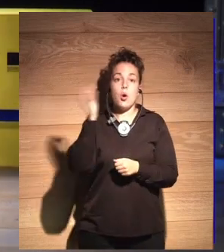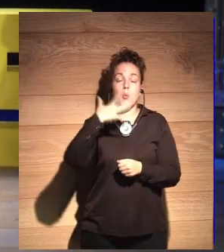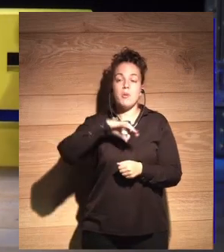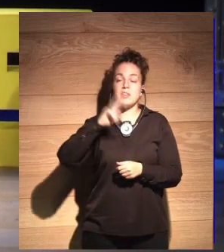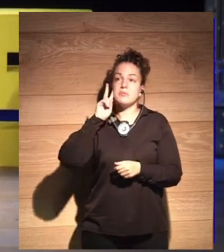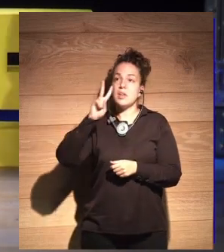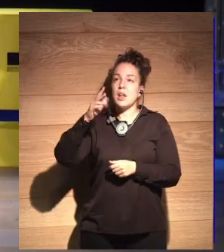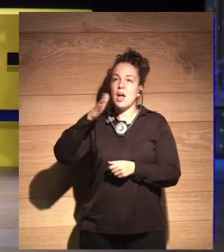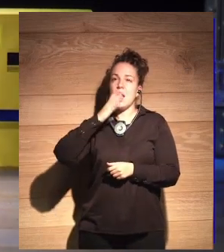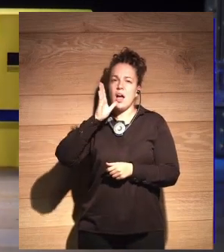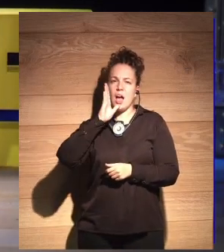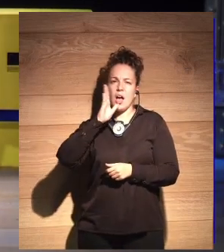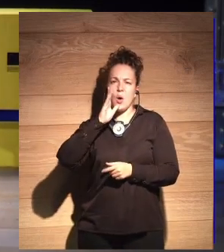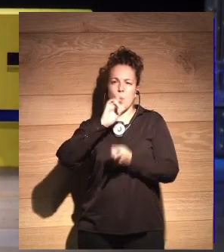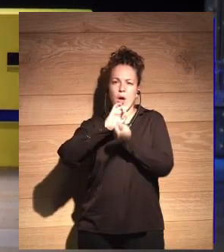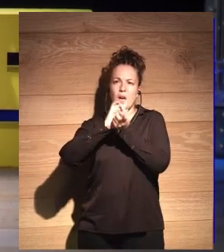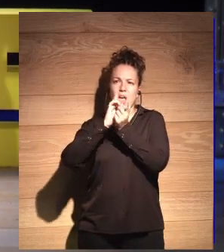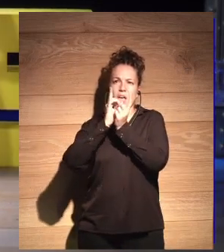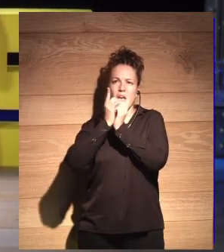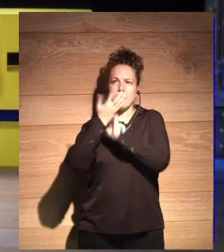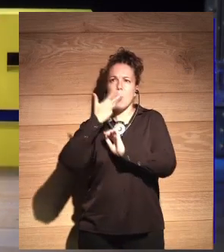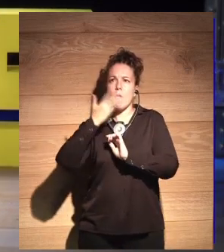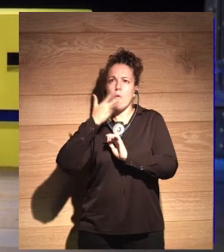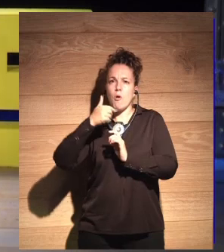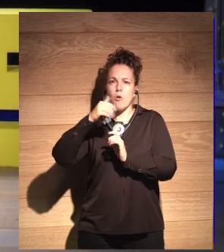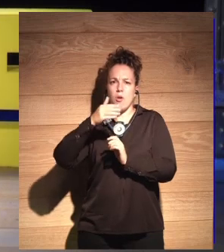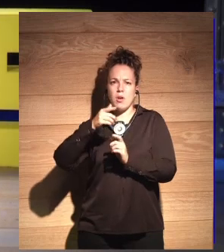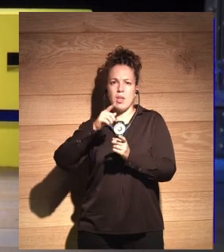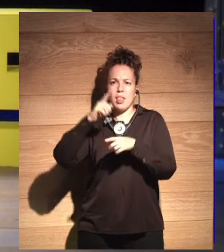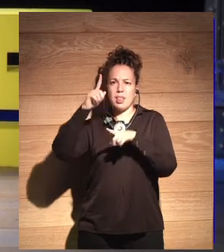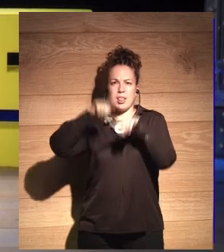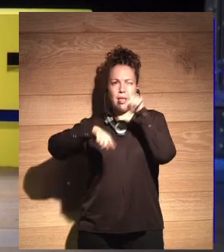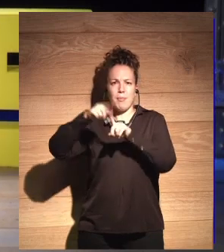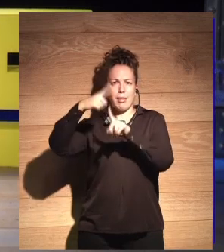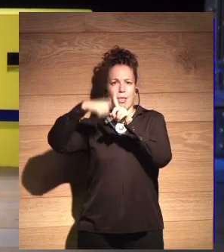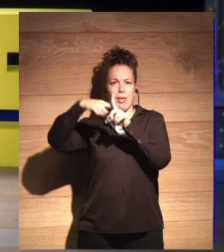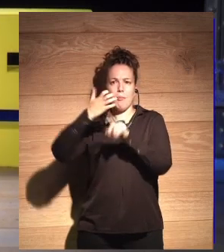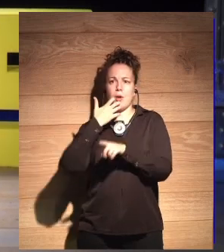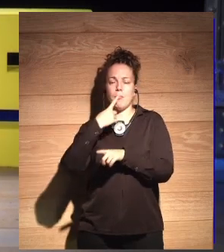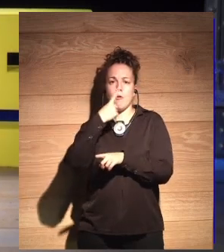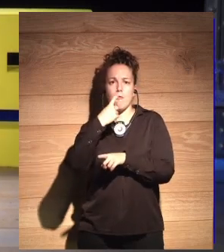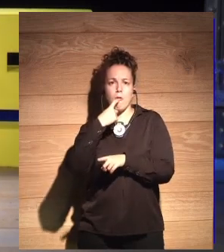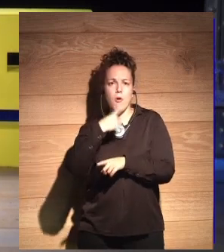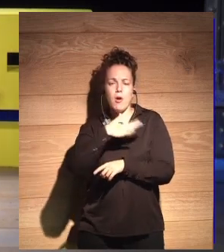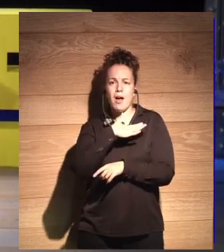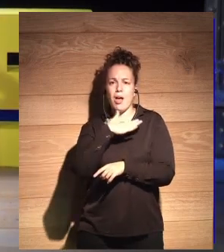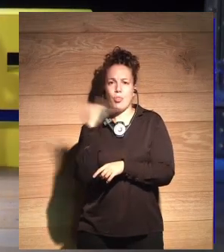It could be red if it's very hot. It could be blue if it's cold. It could be purple if it's just the right temperature.